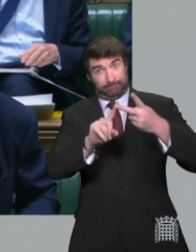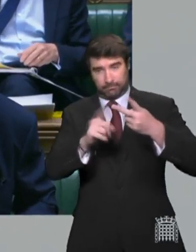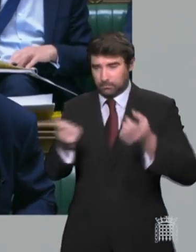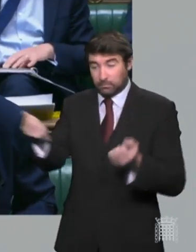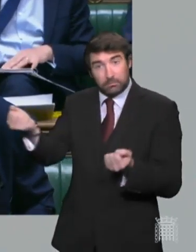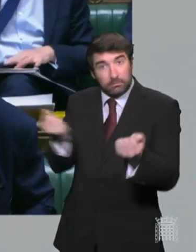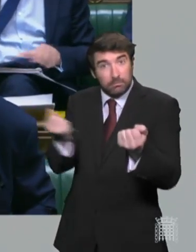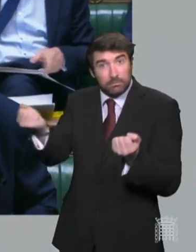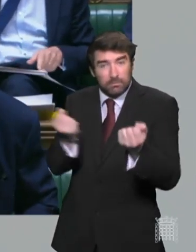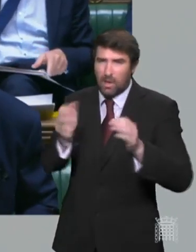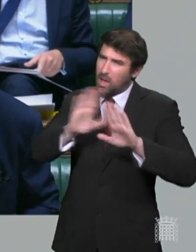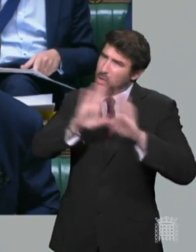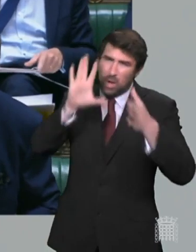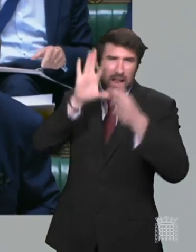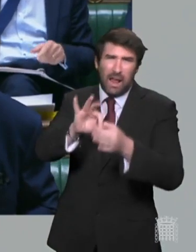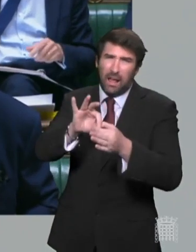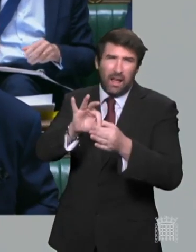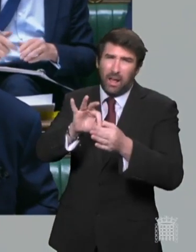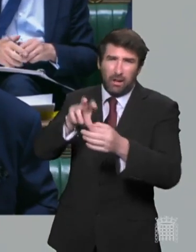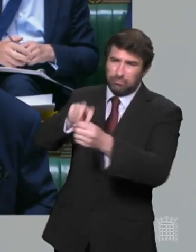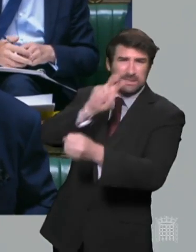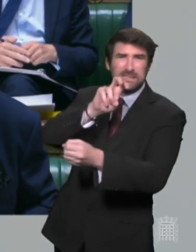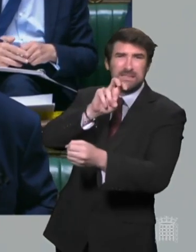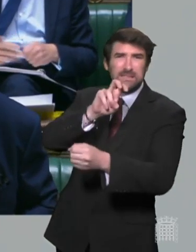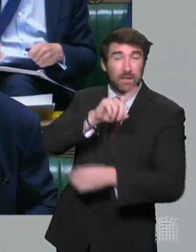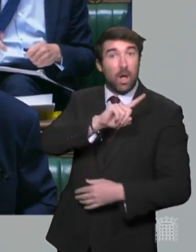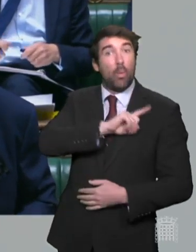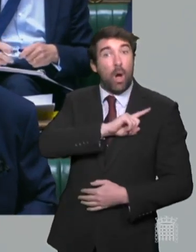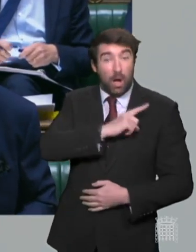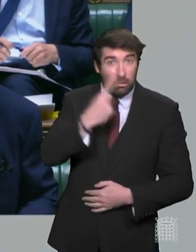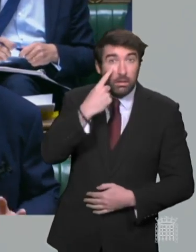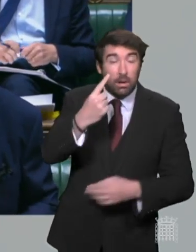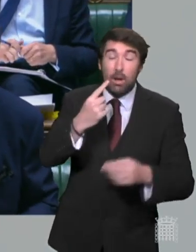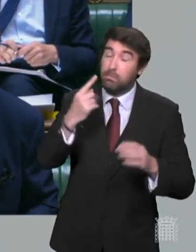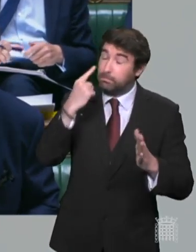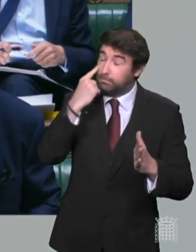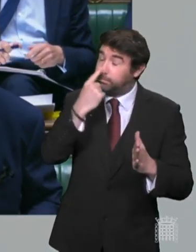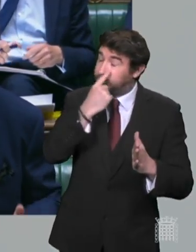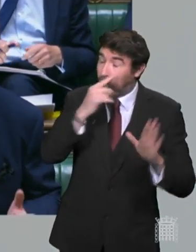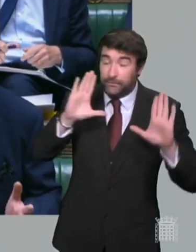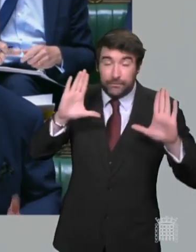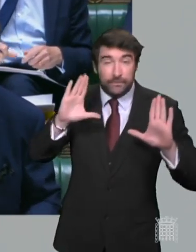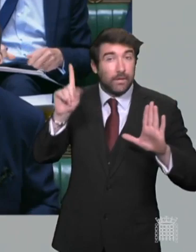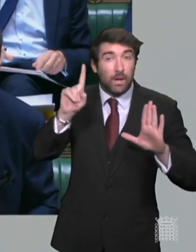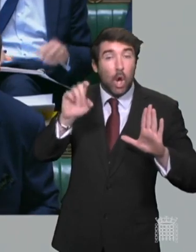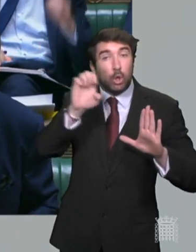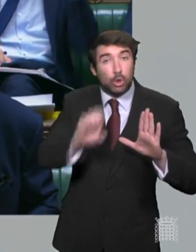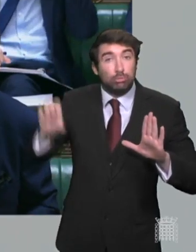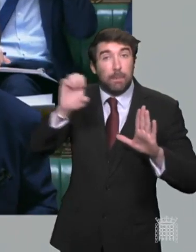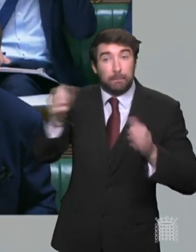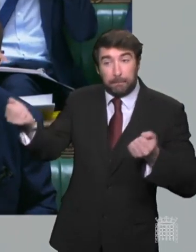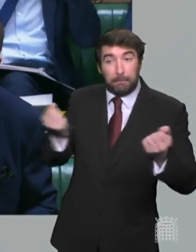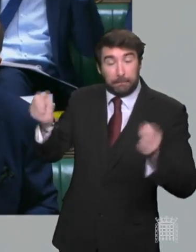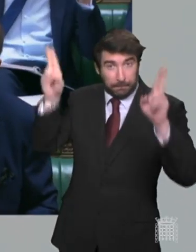the exact same problem right across Europe and, in fact, right across the world. And the UK Government have already put measures in